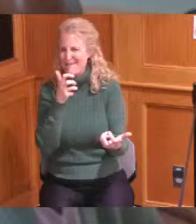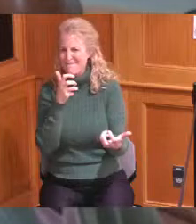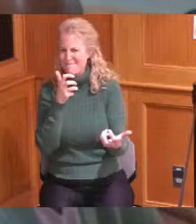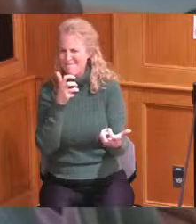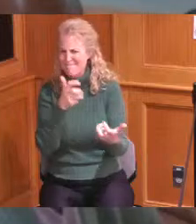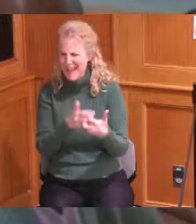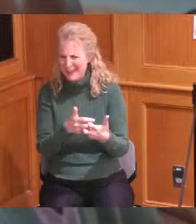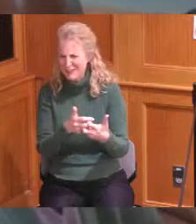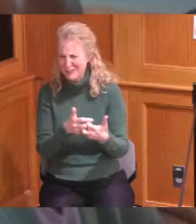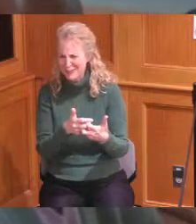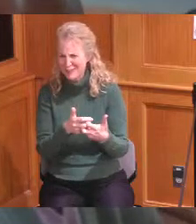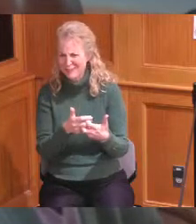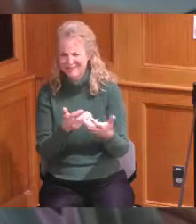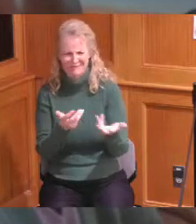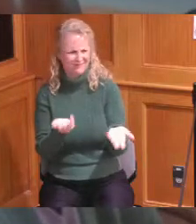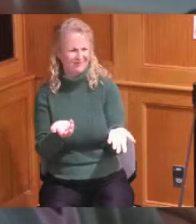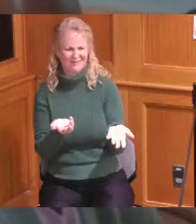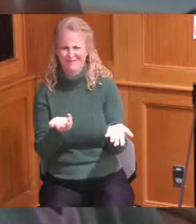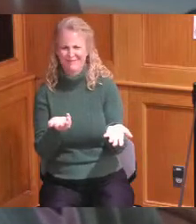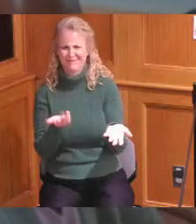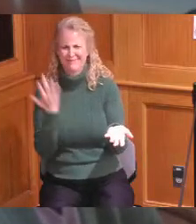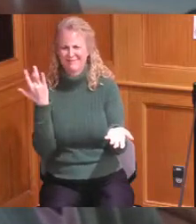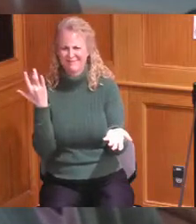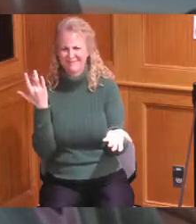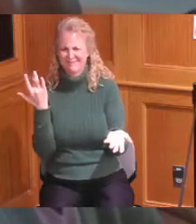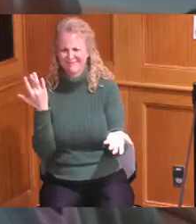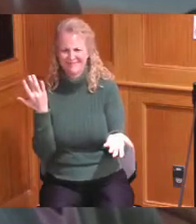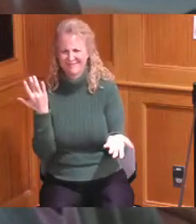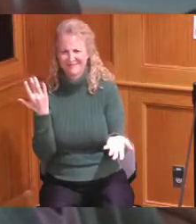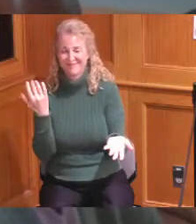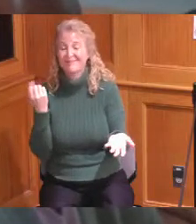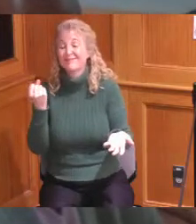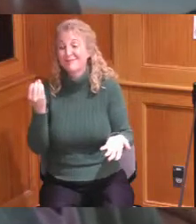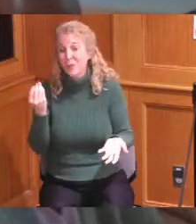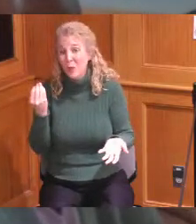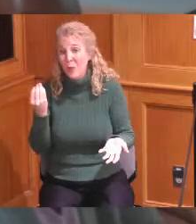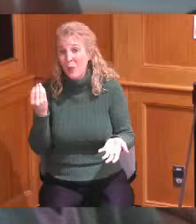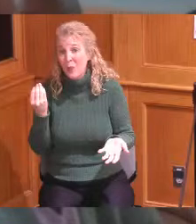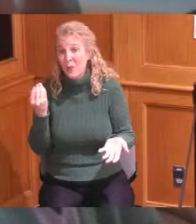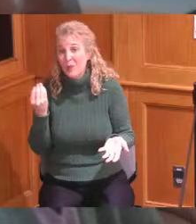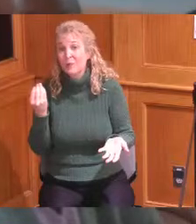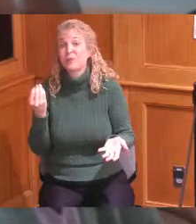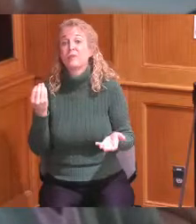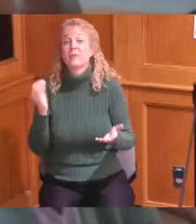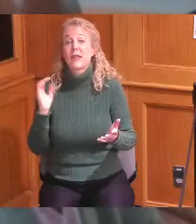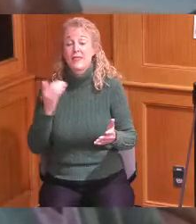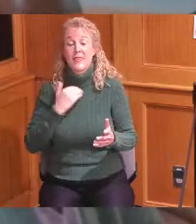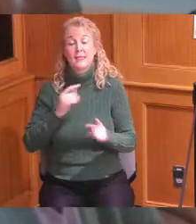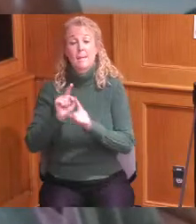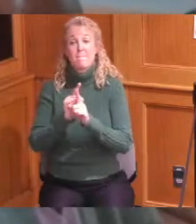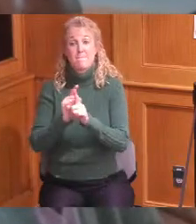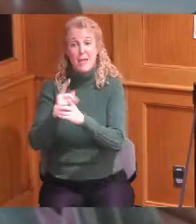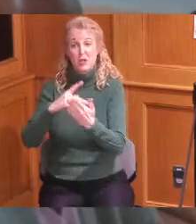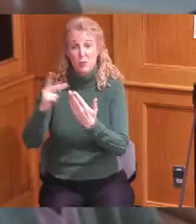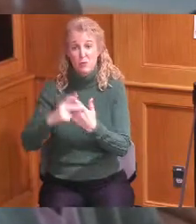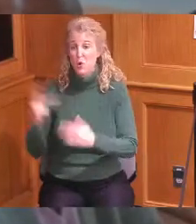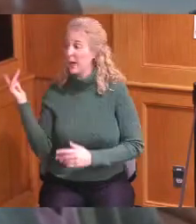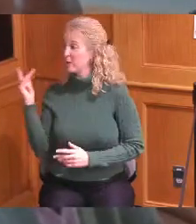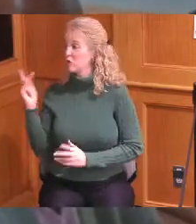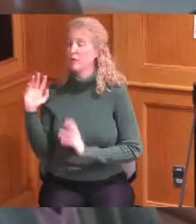world to include MBEs and WBEs? So the mentorship program we talked about